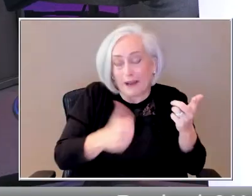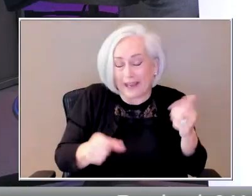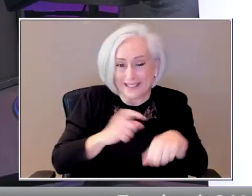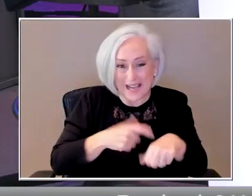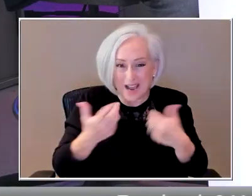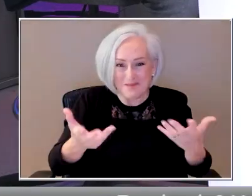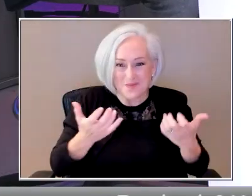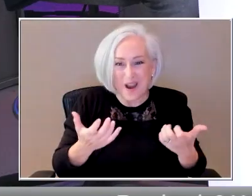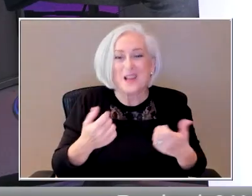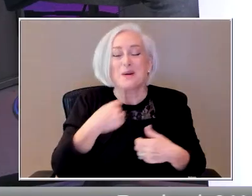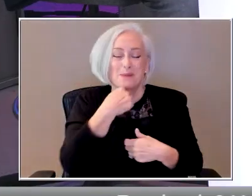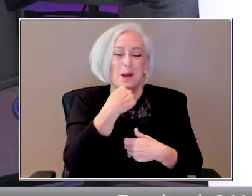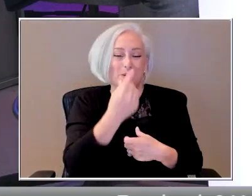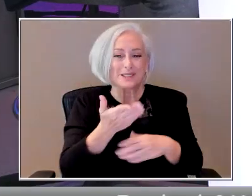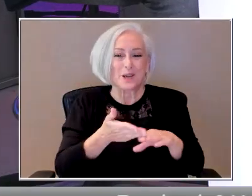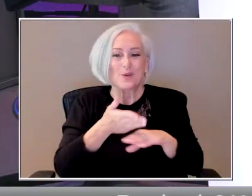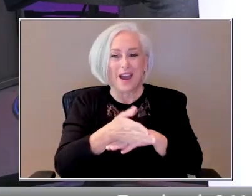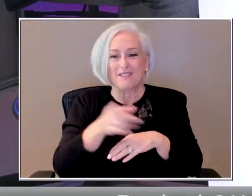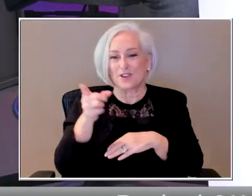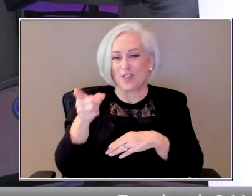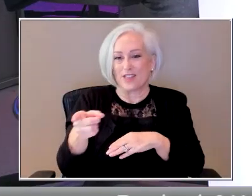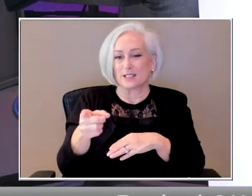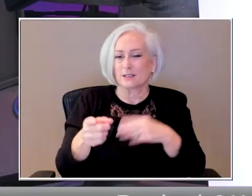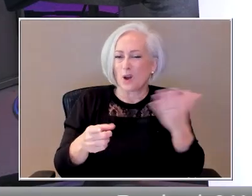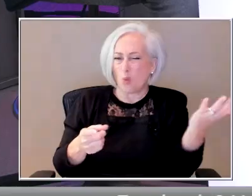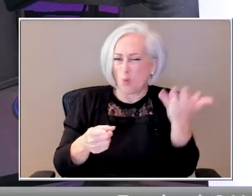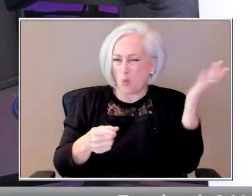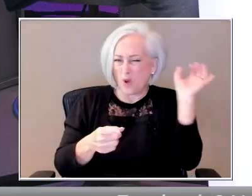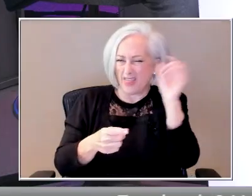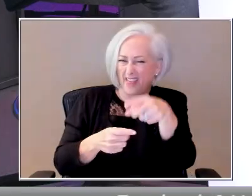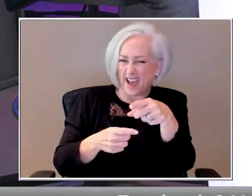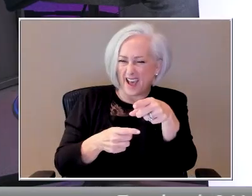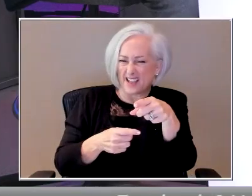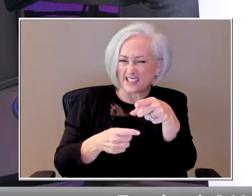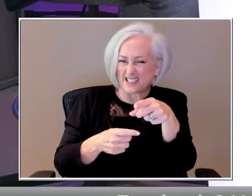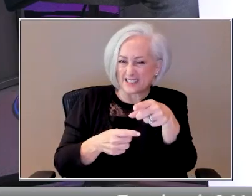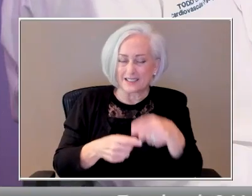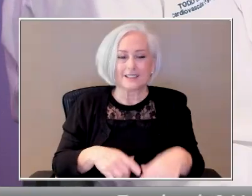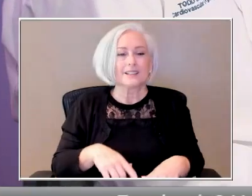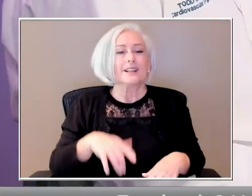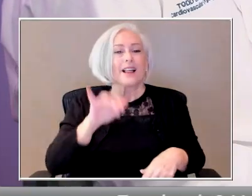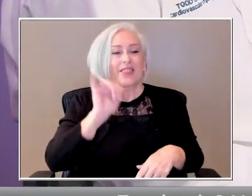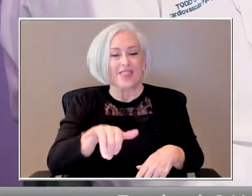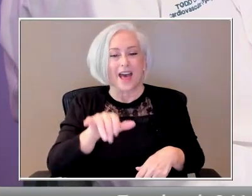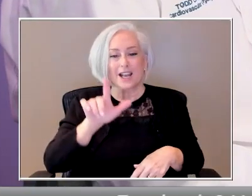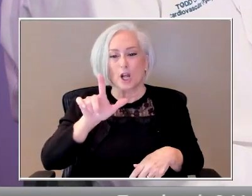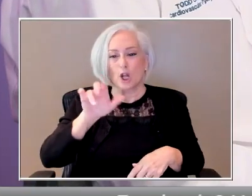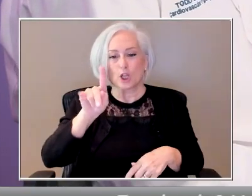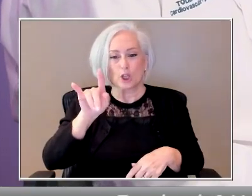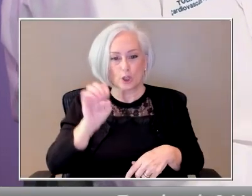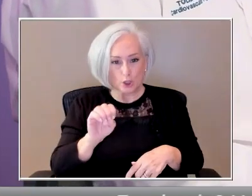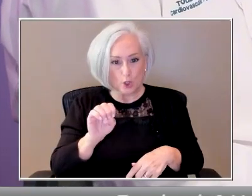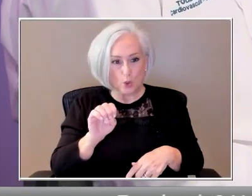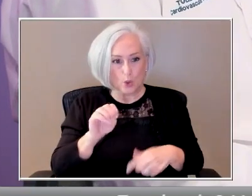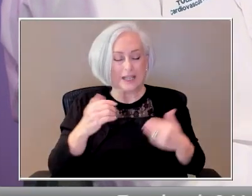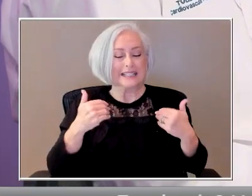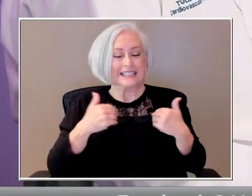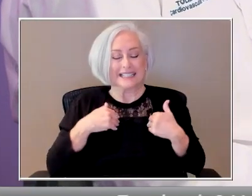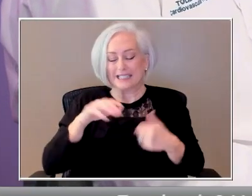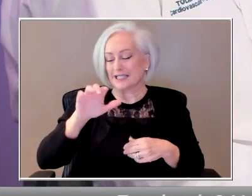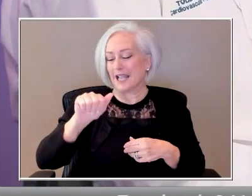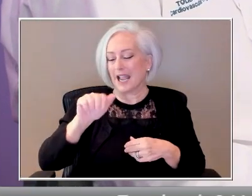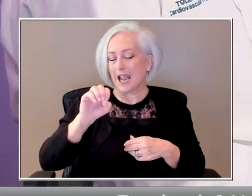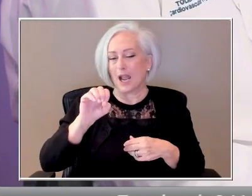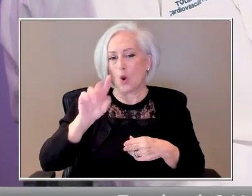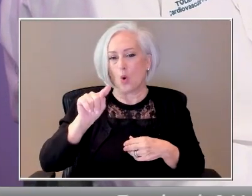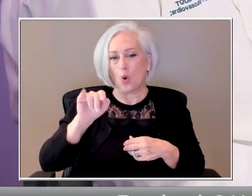them after this image. What are these? Yeah, these are Luke's leaflets. So these are his aortic valve leaflets, and you know, again,